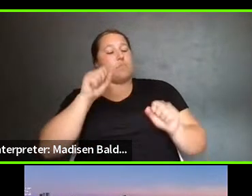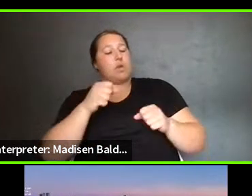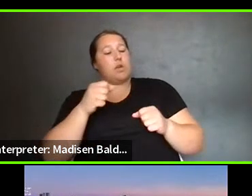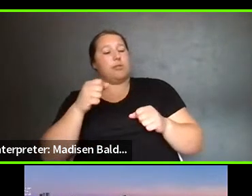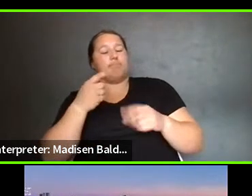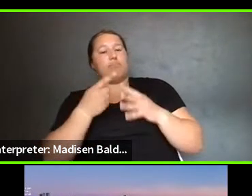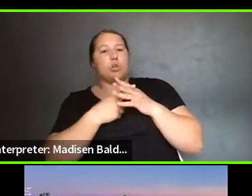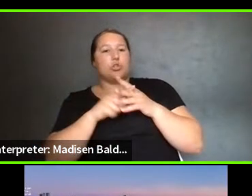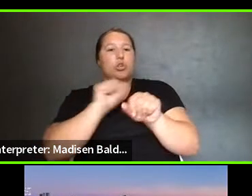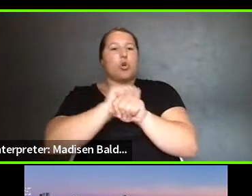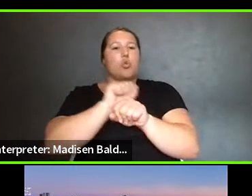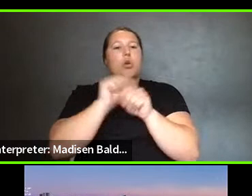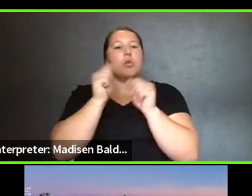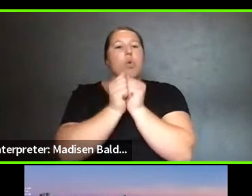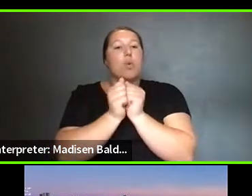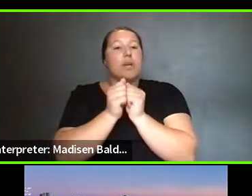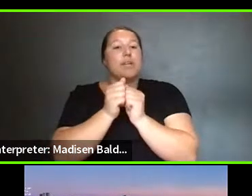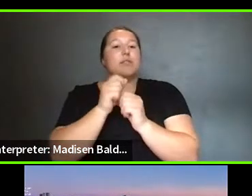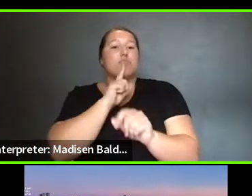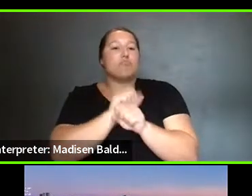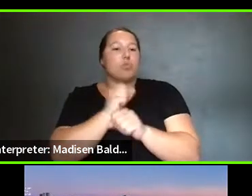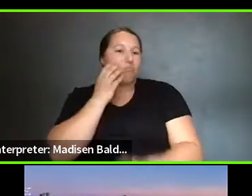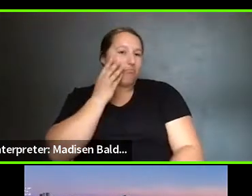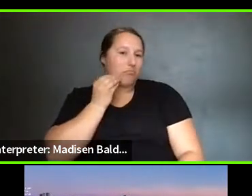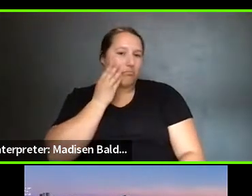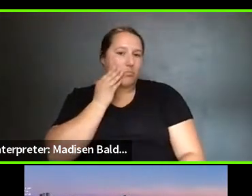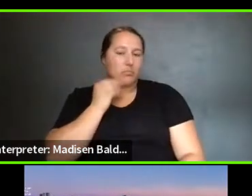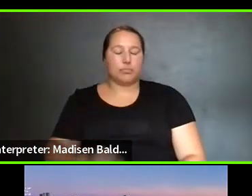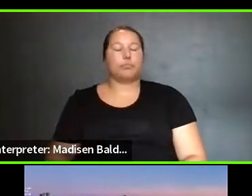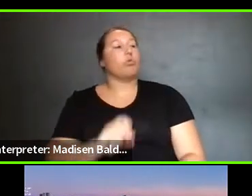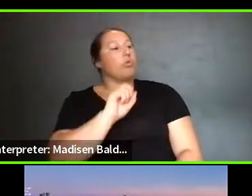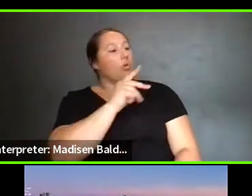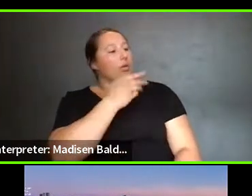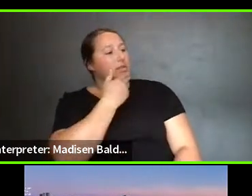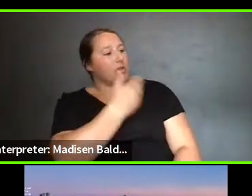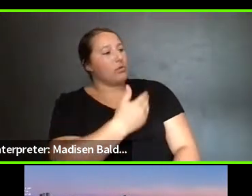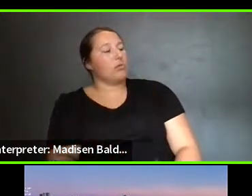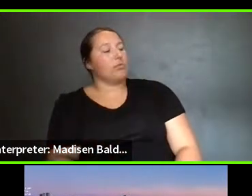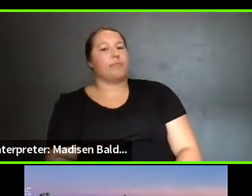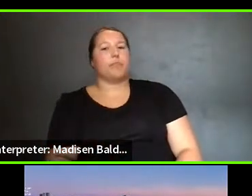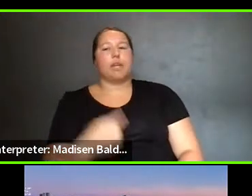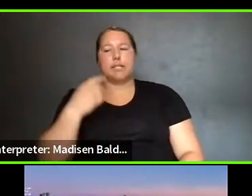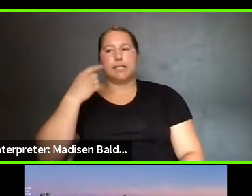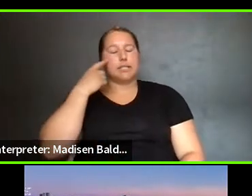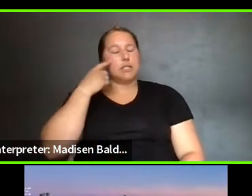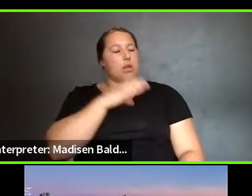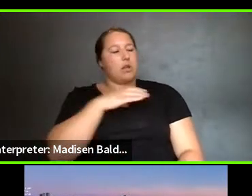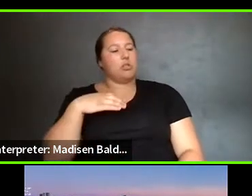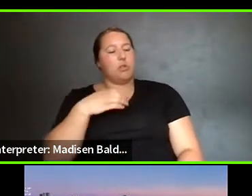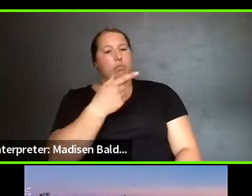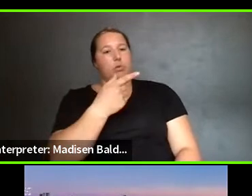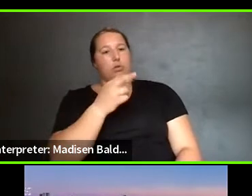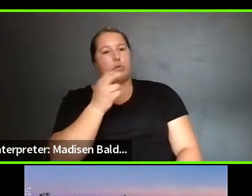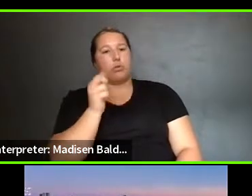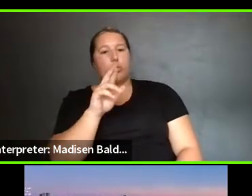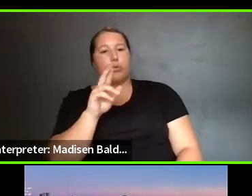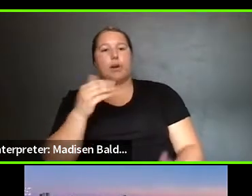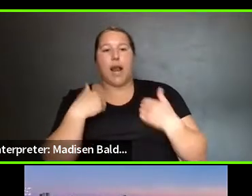help with follow-up. Thank you. And Councilmember Gruber has some questions.